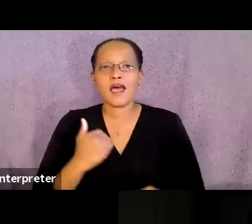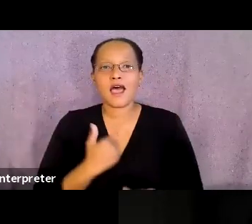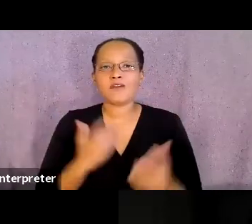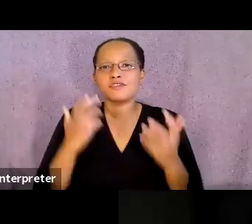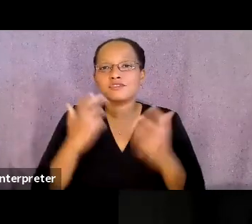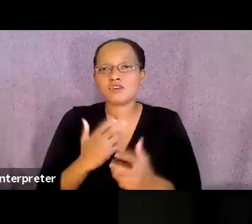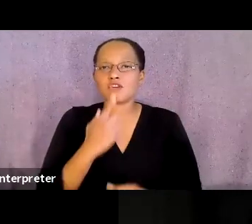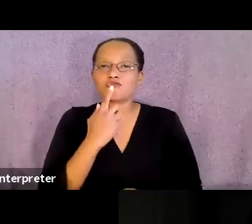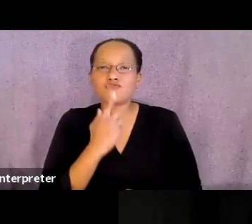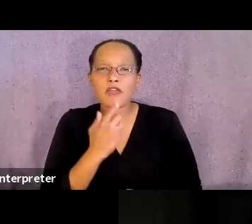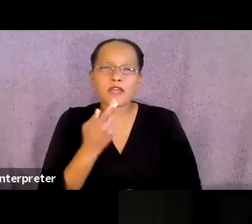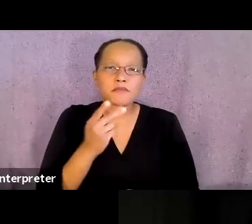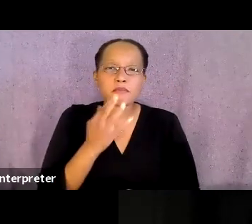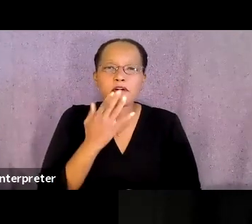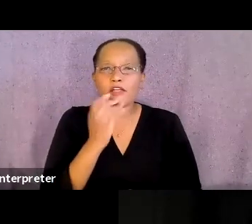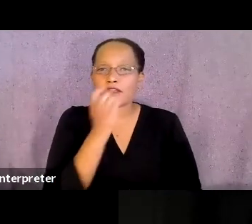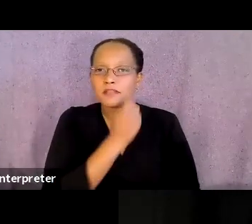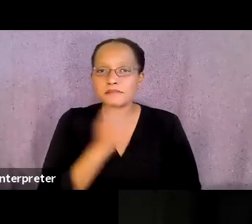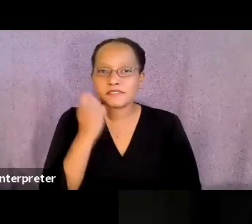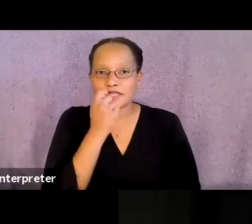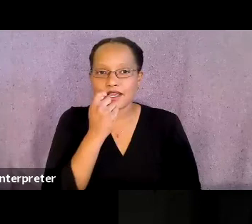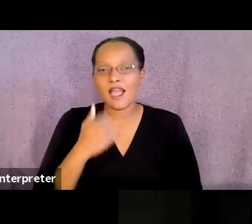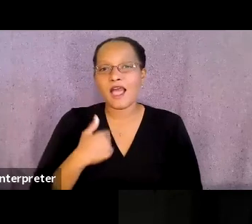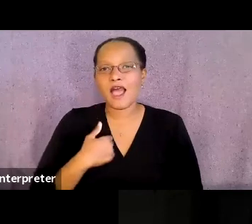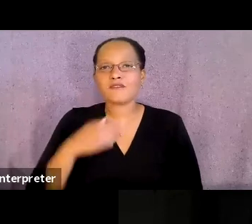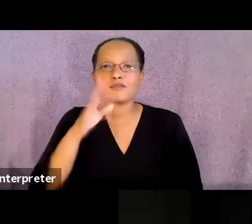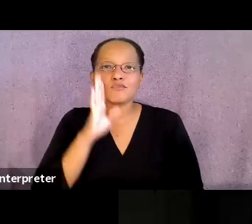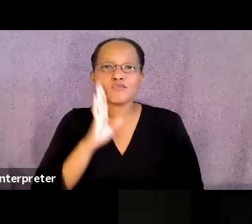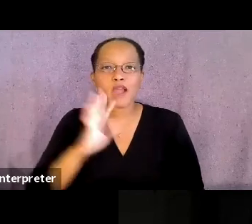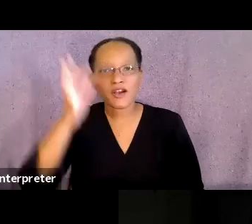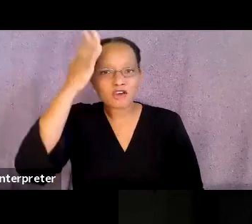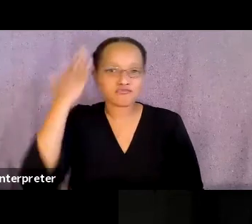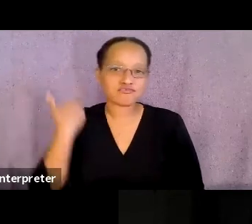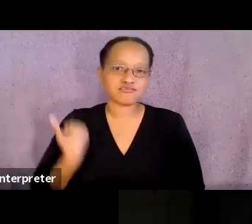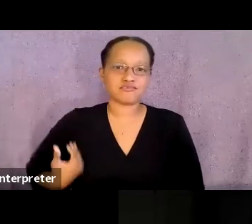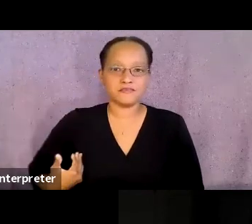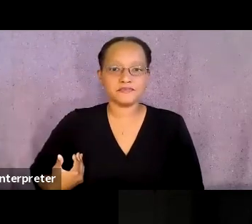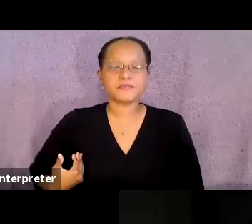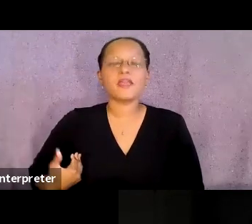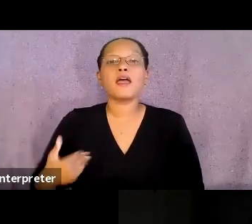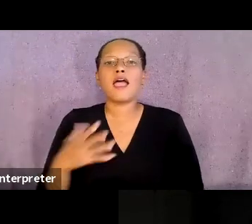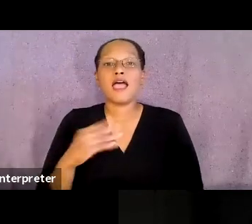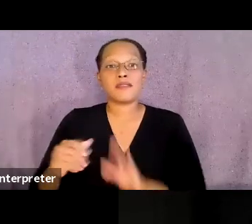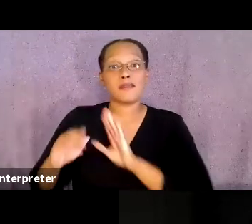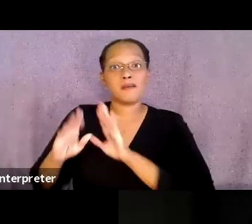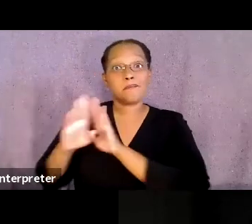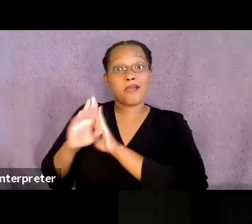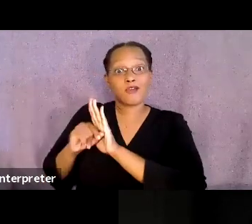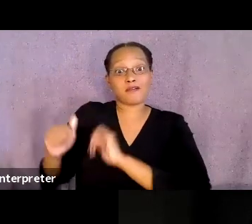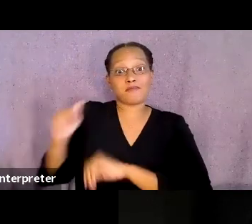purple lip, and my long brown hair is hanging down my back, and behind me is wooden paneling on the